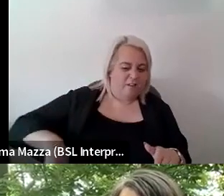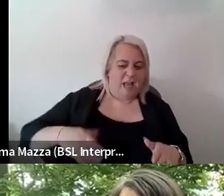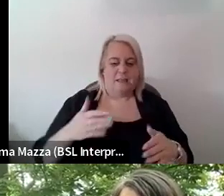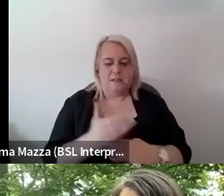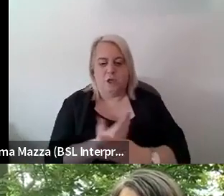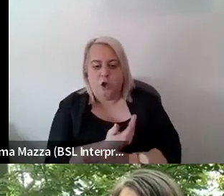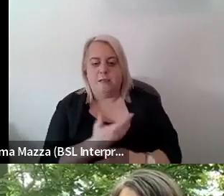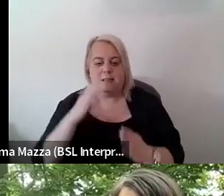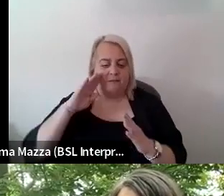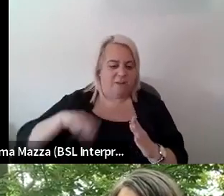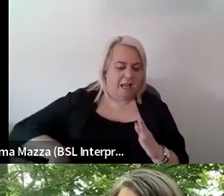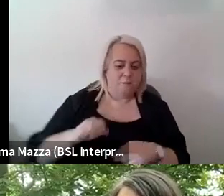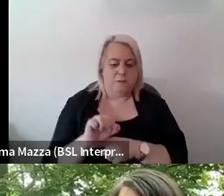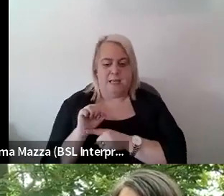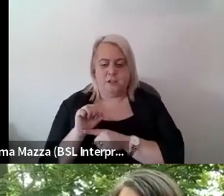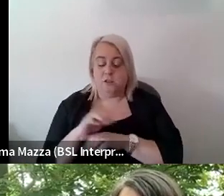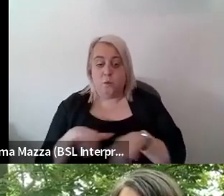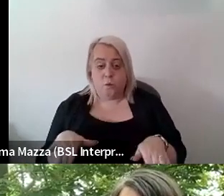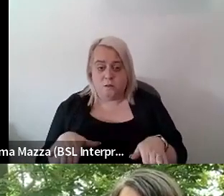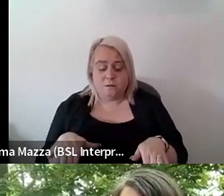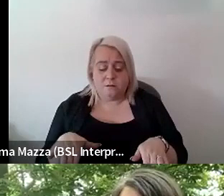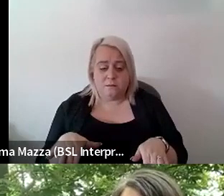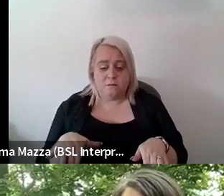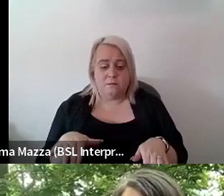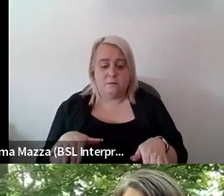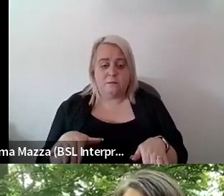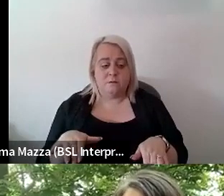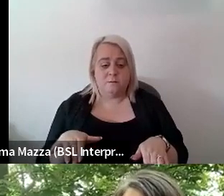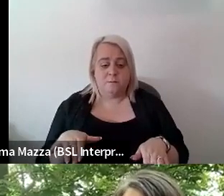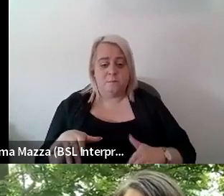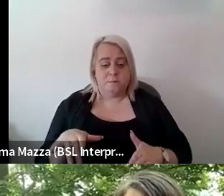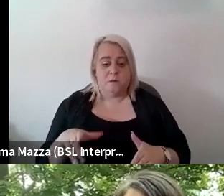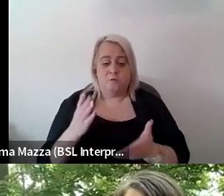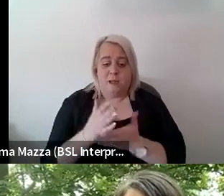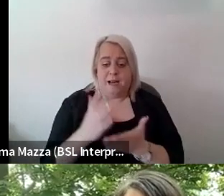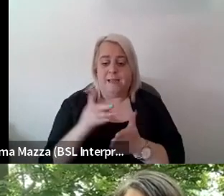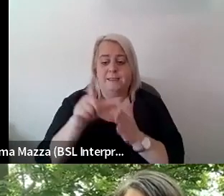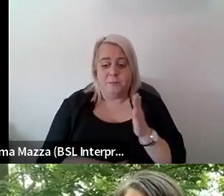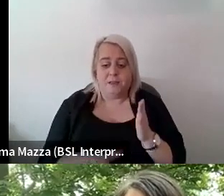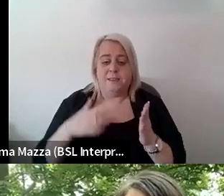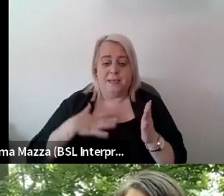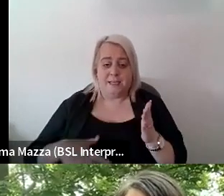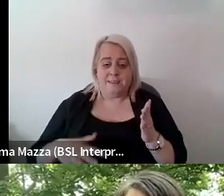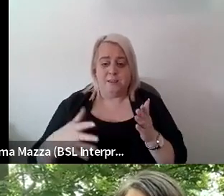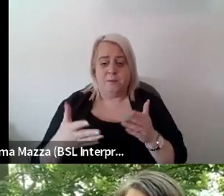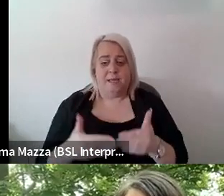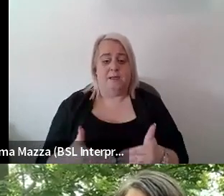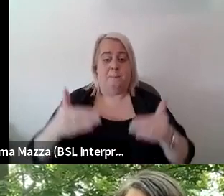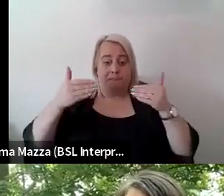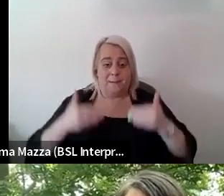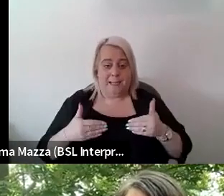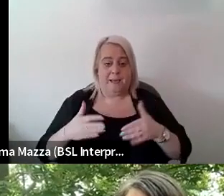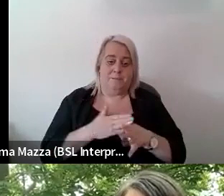the data protection. You know, you would make sure this is baked in into it. So accessibility has to be at the beginning. Say